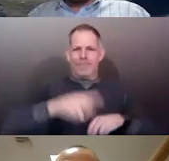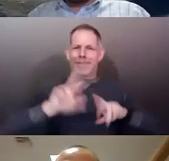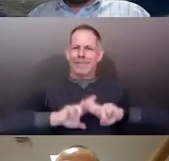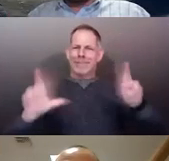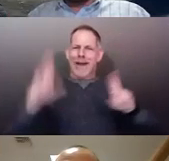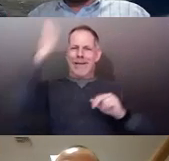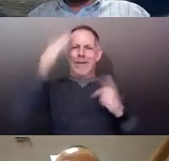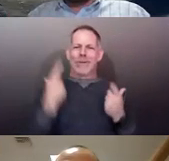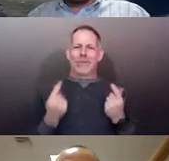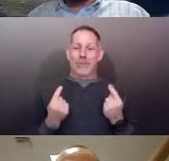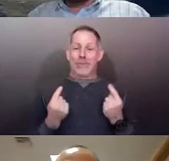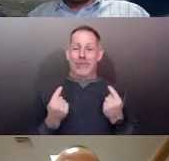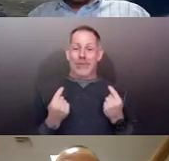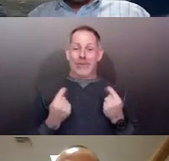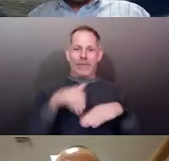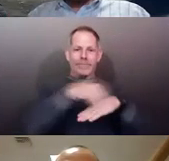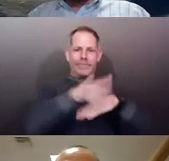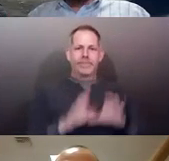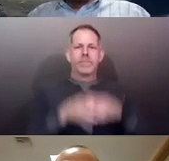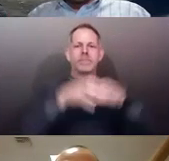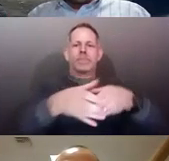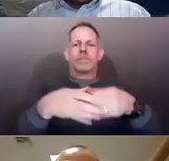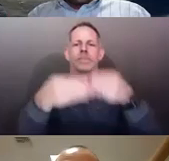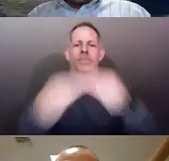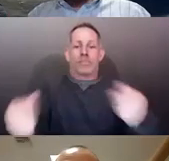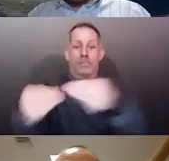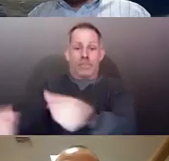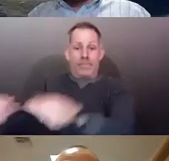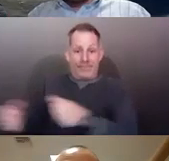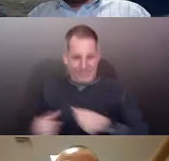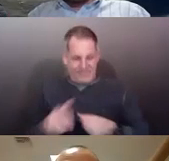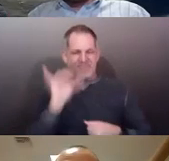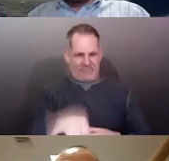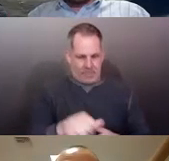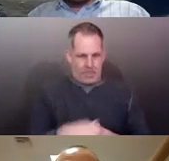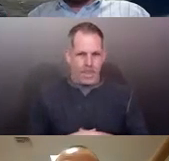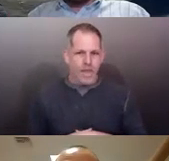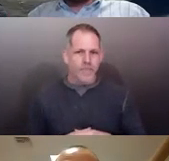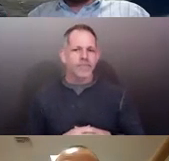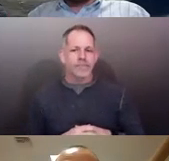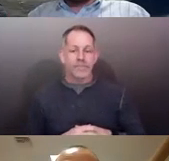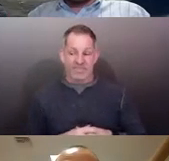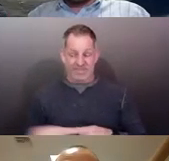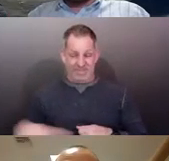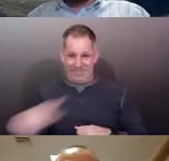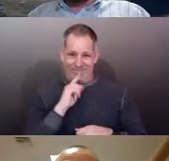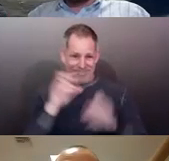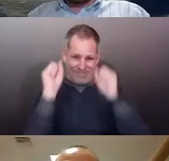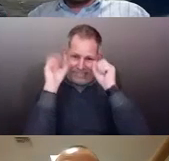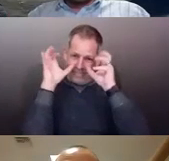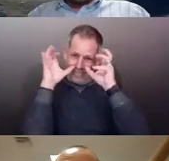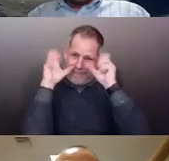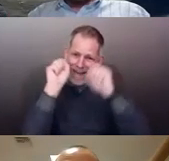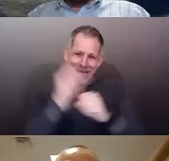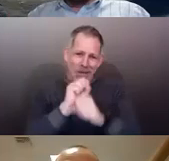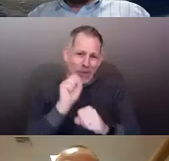done by an incredible group of folks. And in partnership, of course, with the health district, with many others.